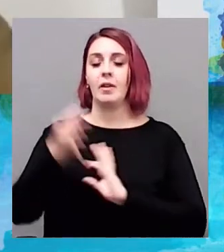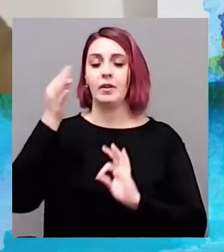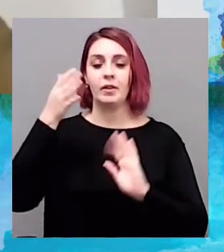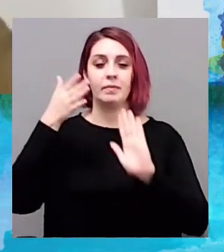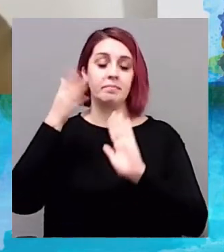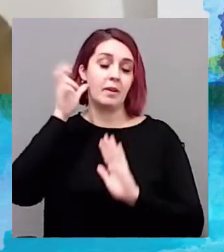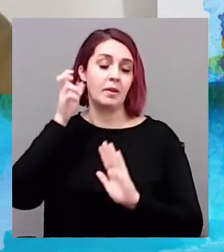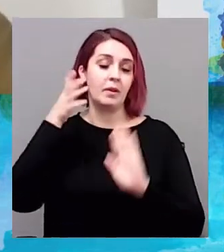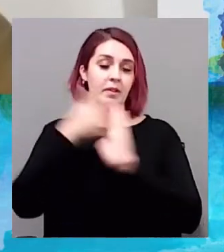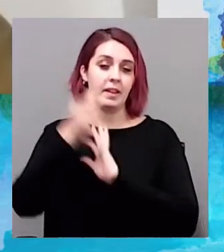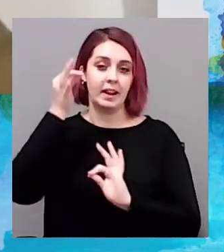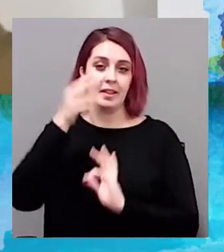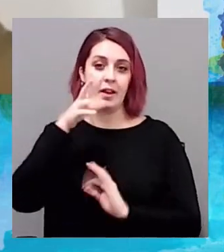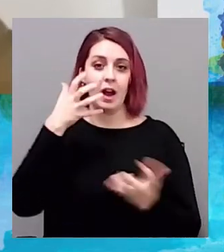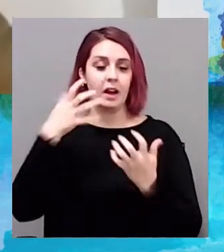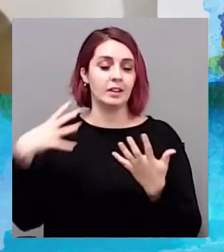presentation.